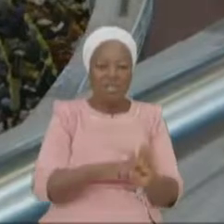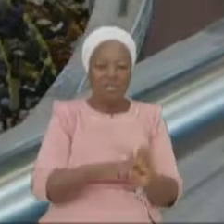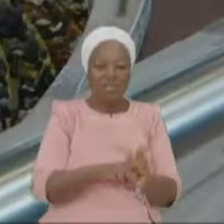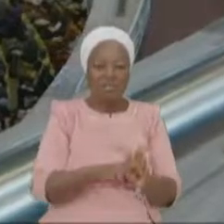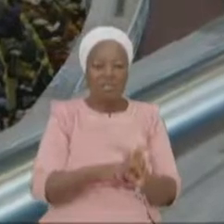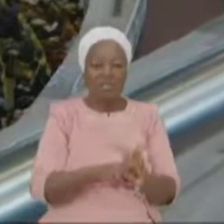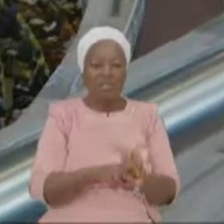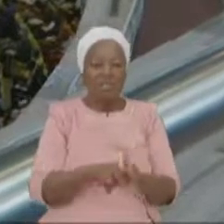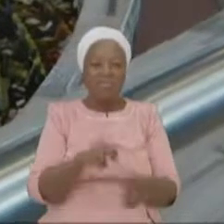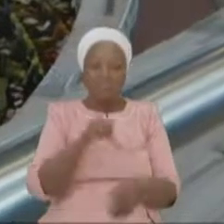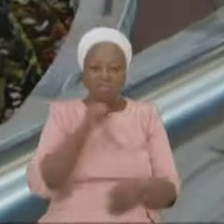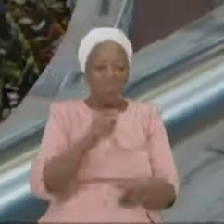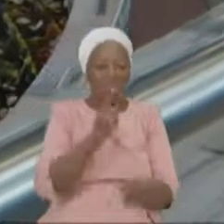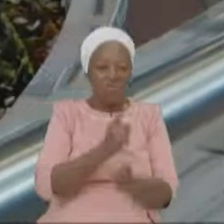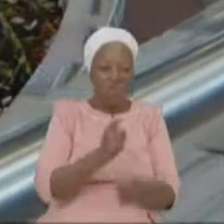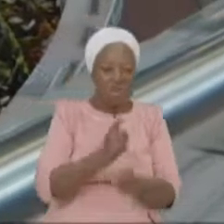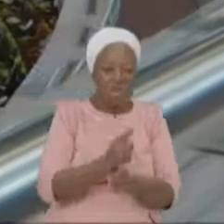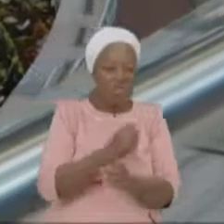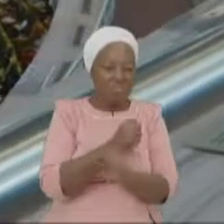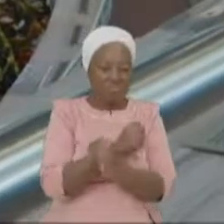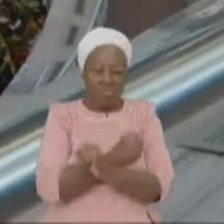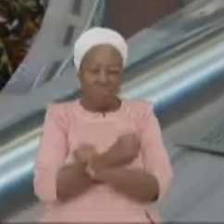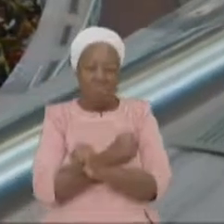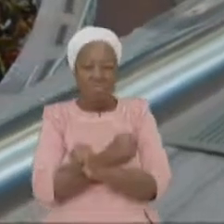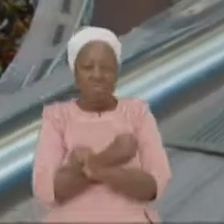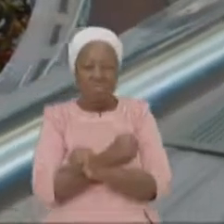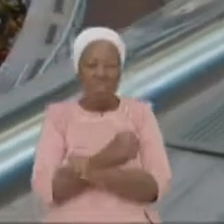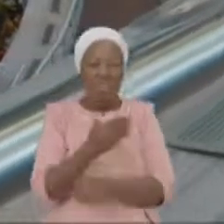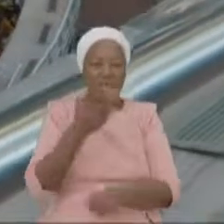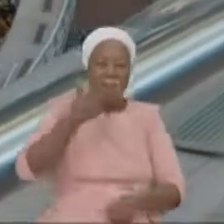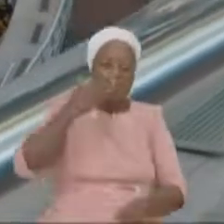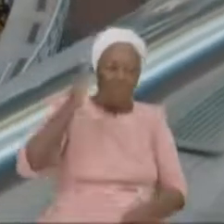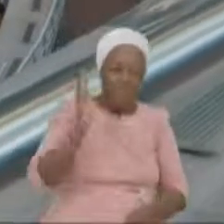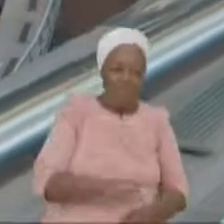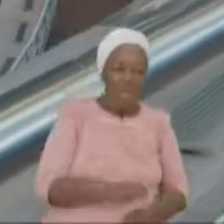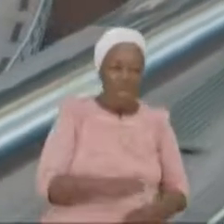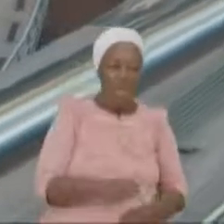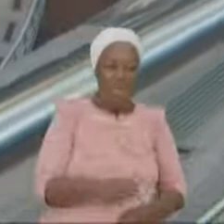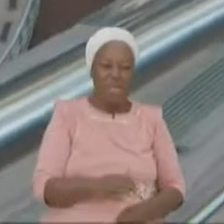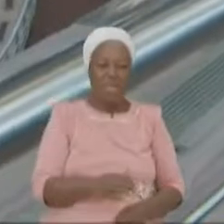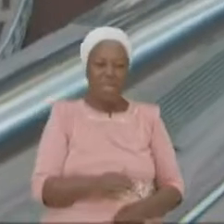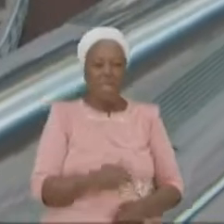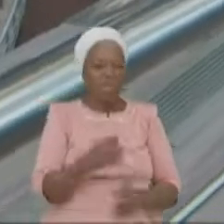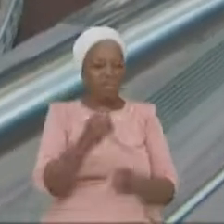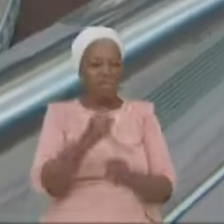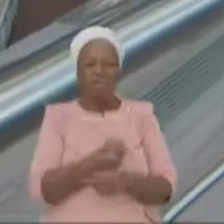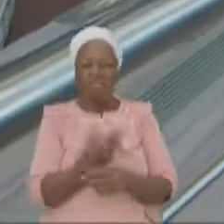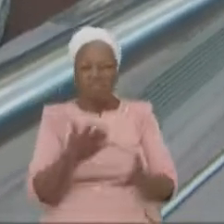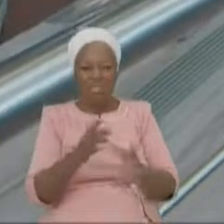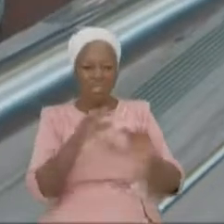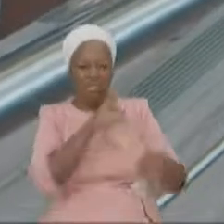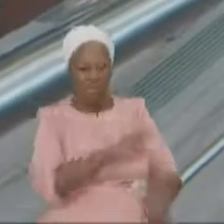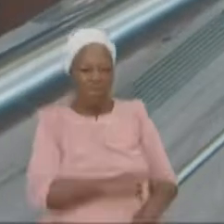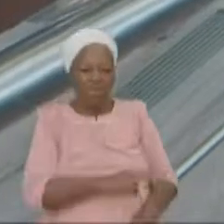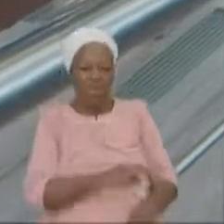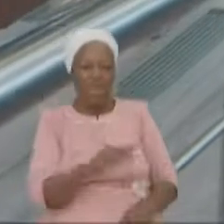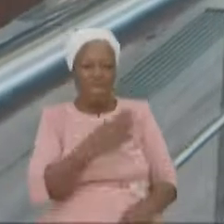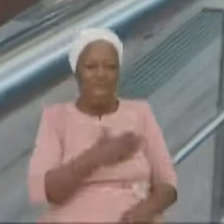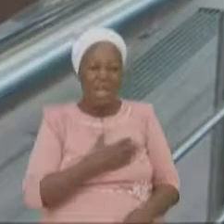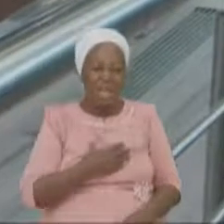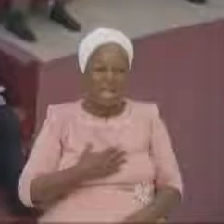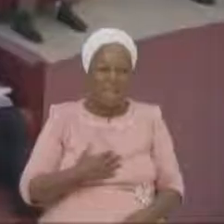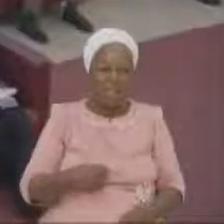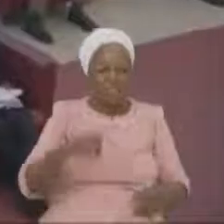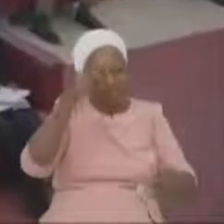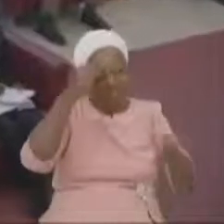inordinate affection, evil concupiscence, covetousness, which is